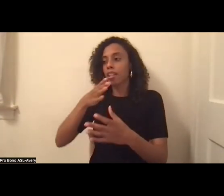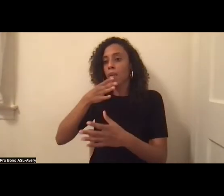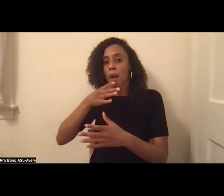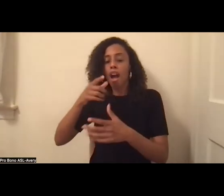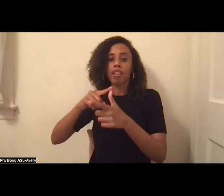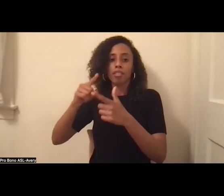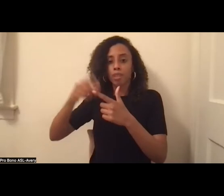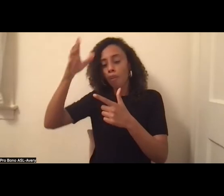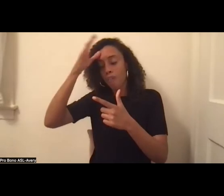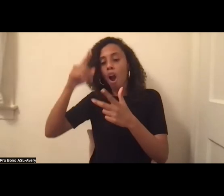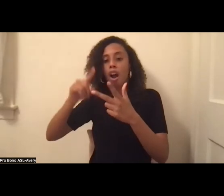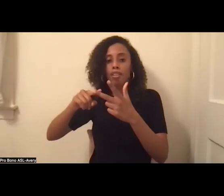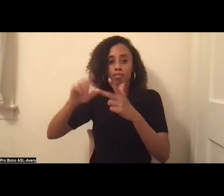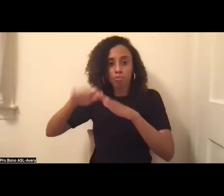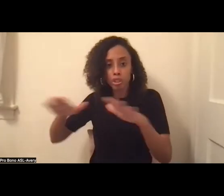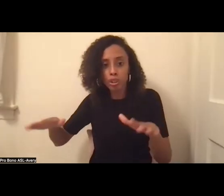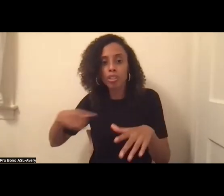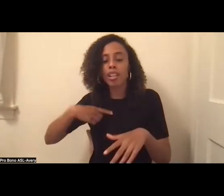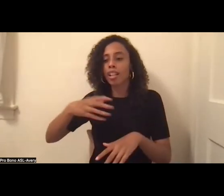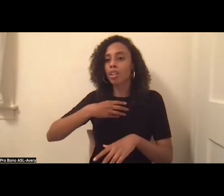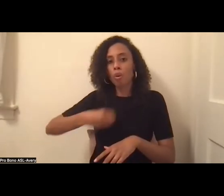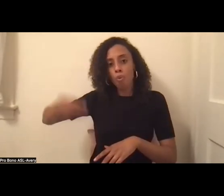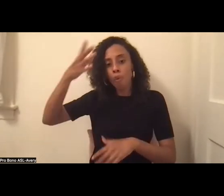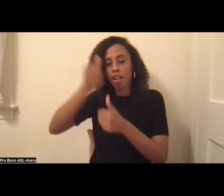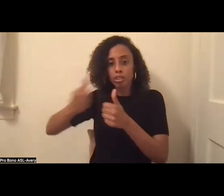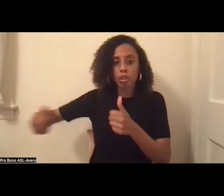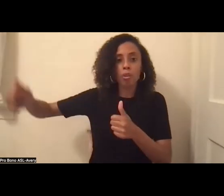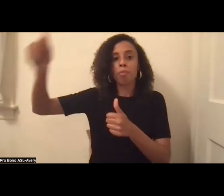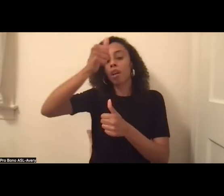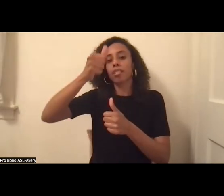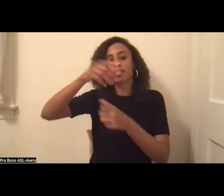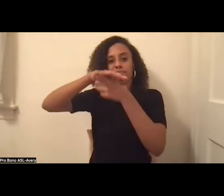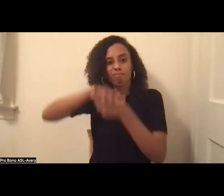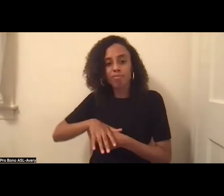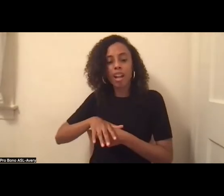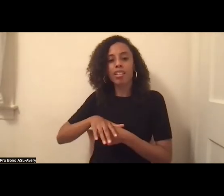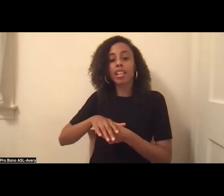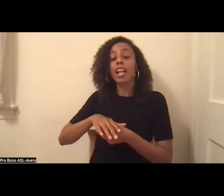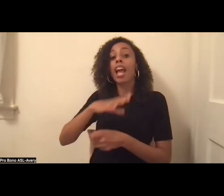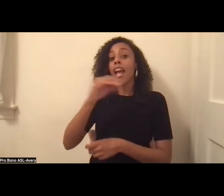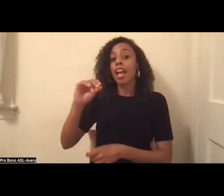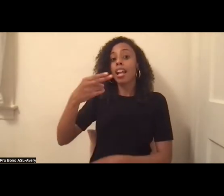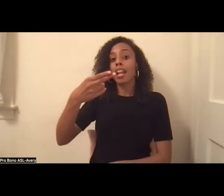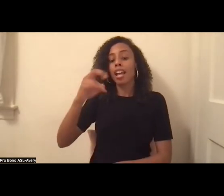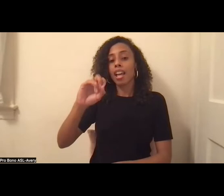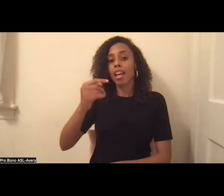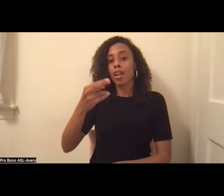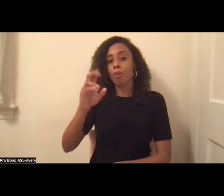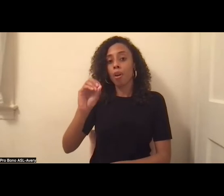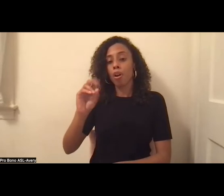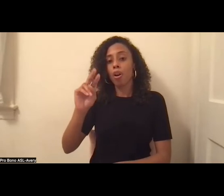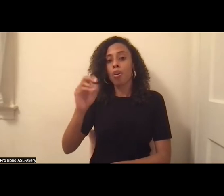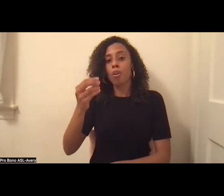supremacist, patriarchal, capitalist, and heteronormative approach to family, and is not the truth of how